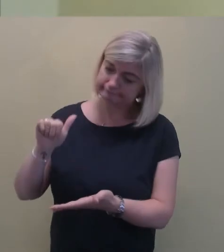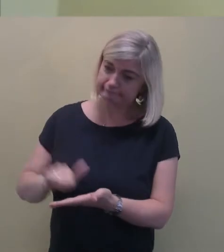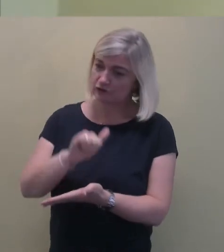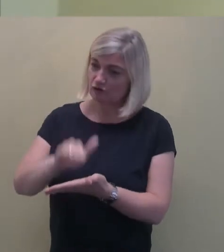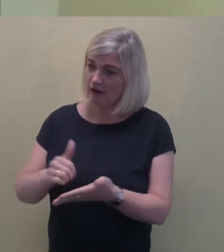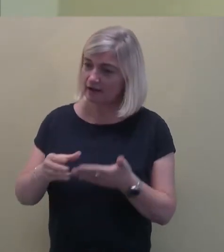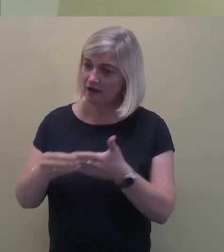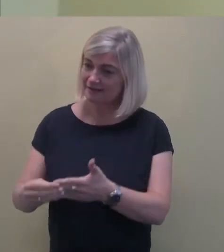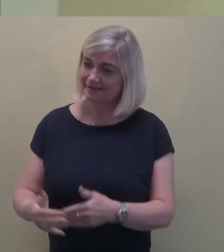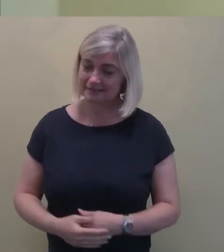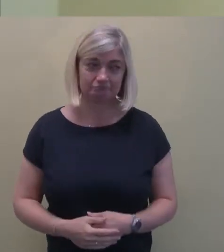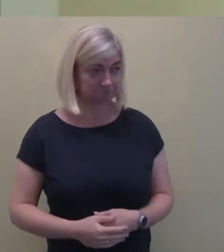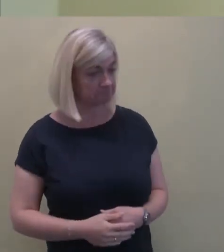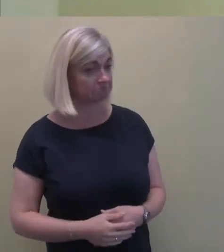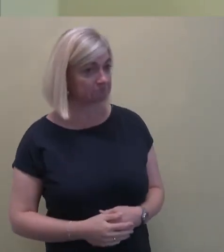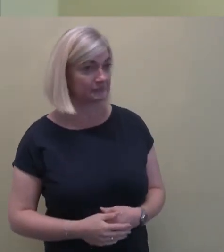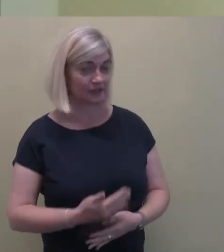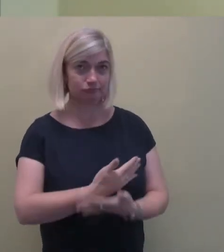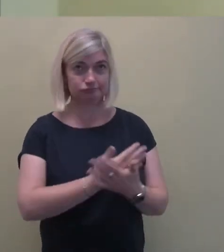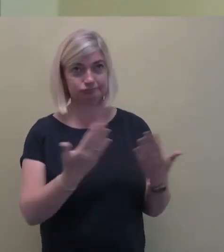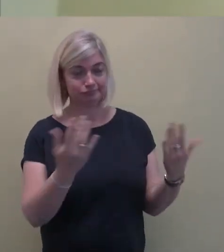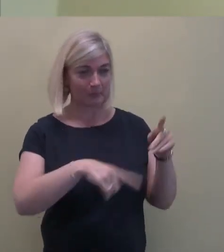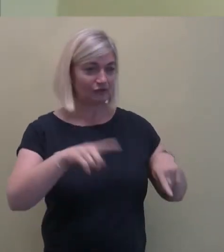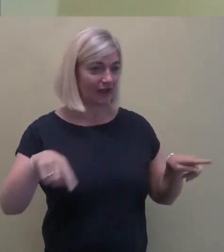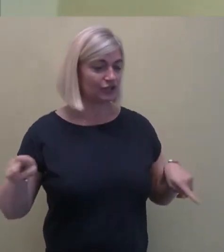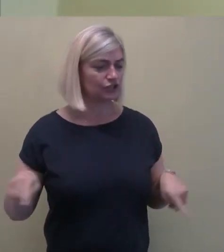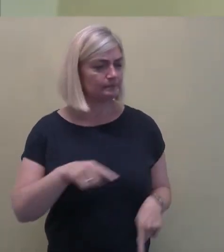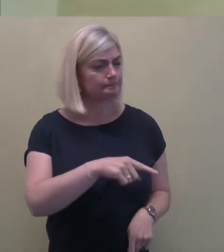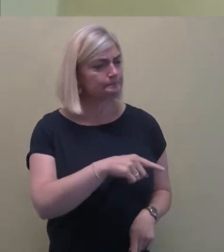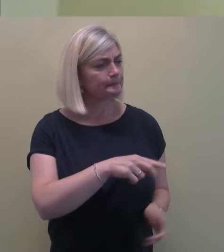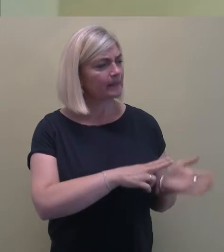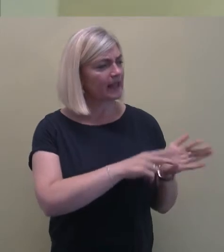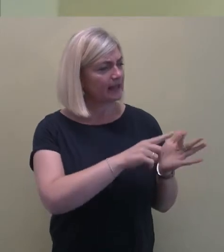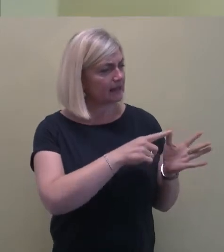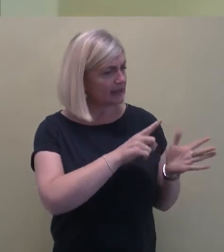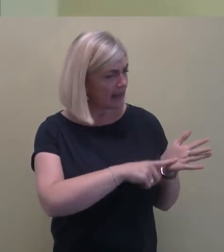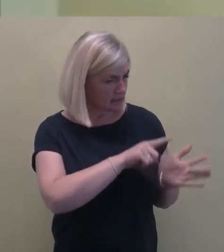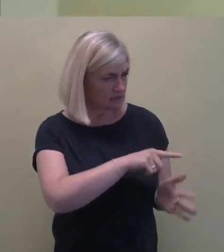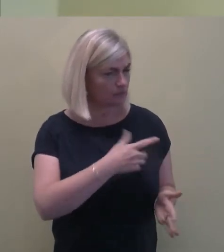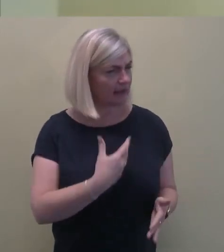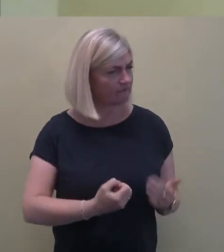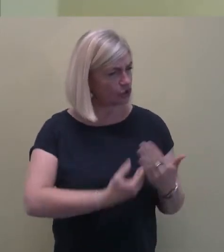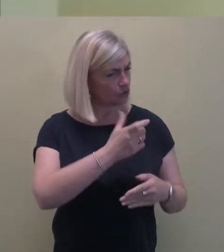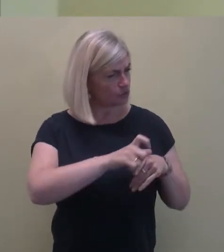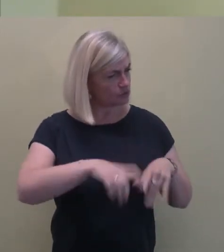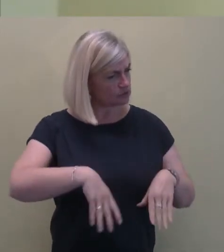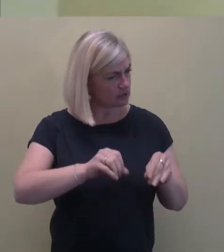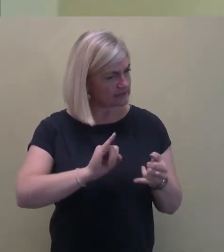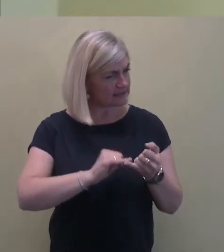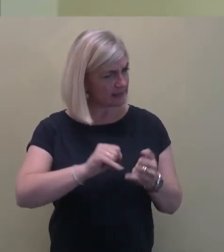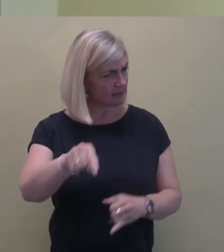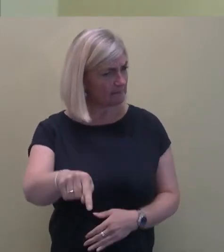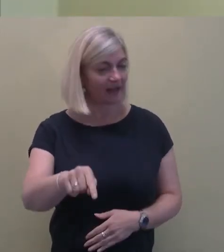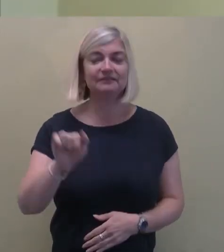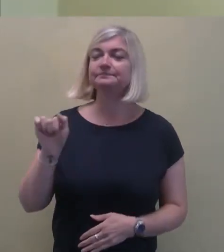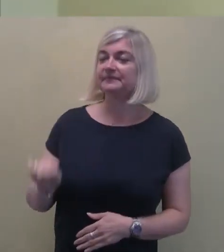skills, for example, in computing, but they've also got the skills, the wider skills that employers are looking for, communication skills, etc.